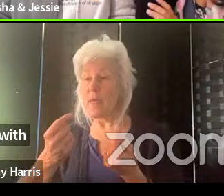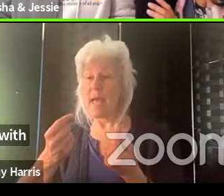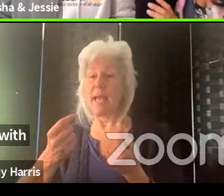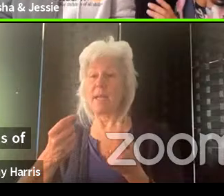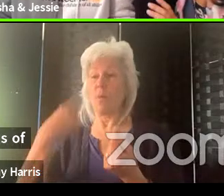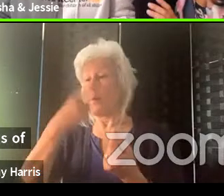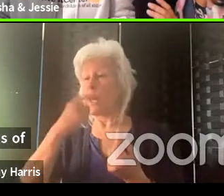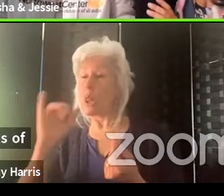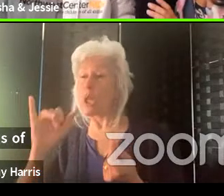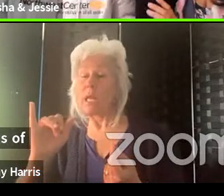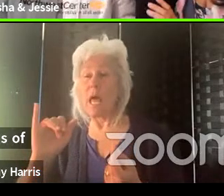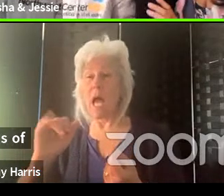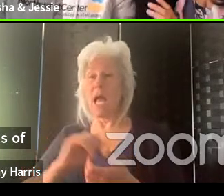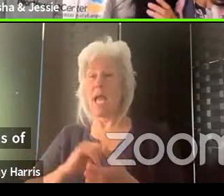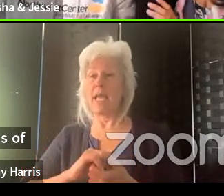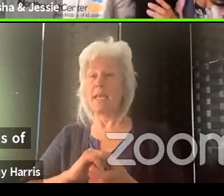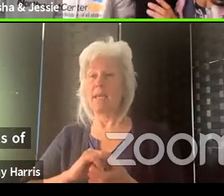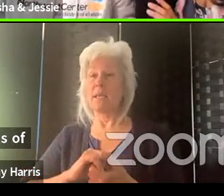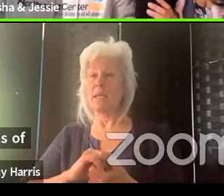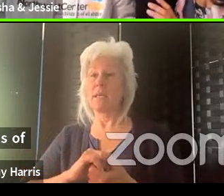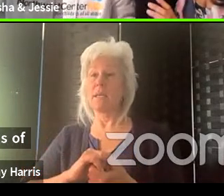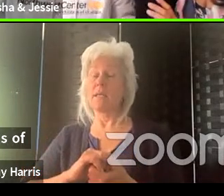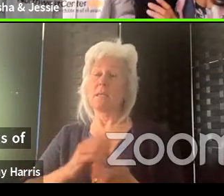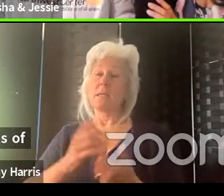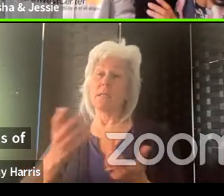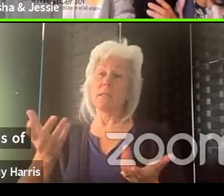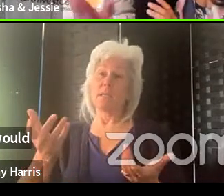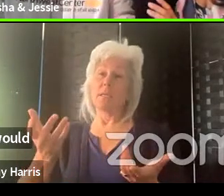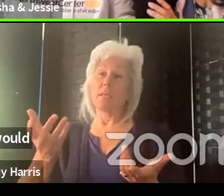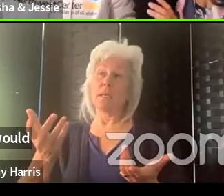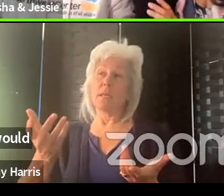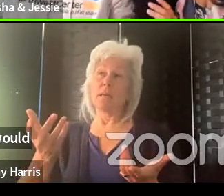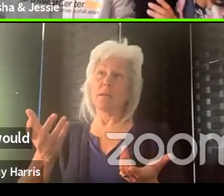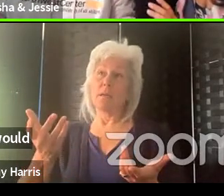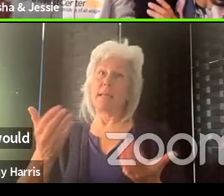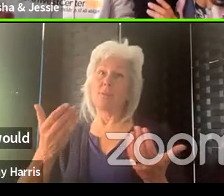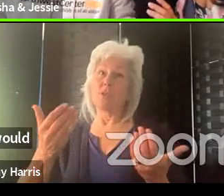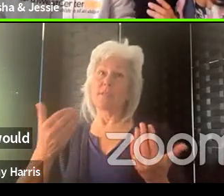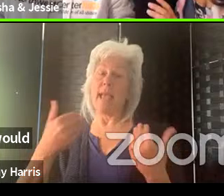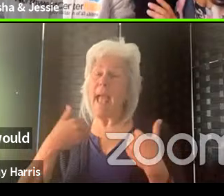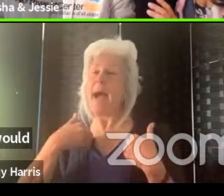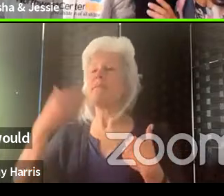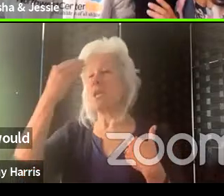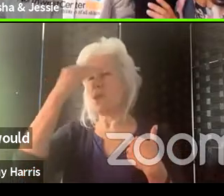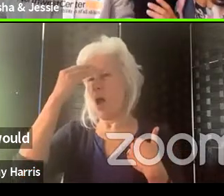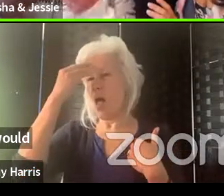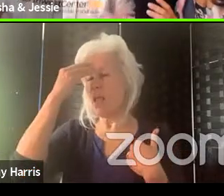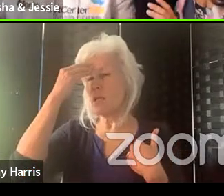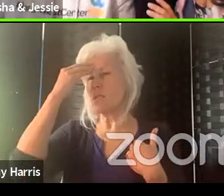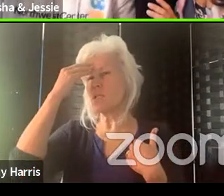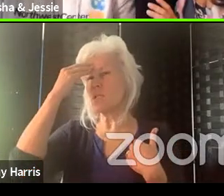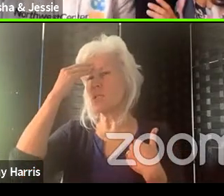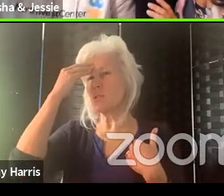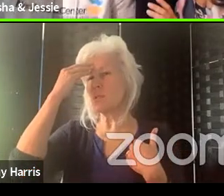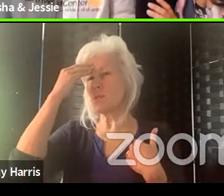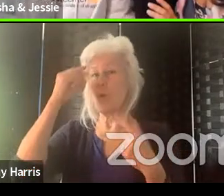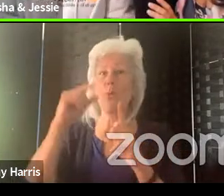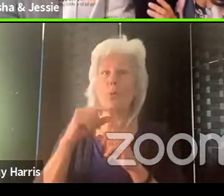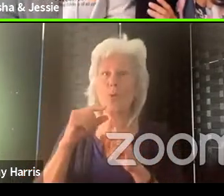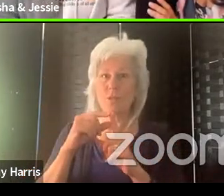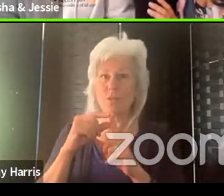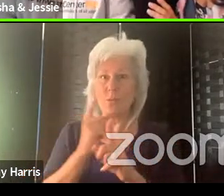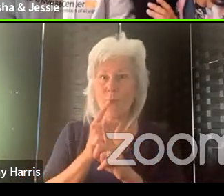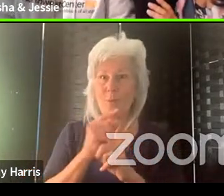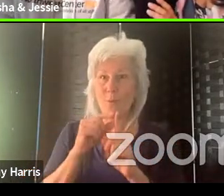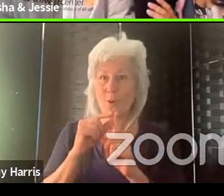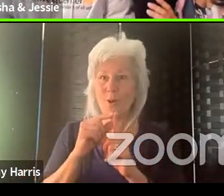what even to say, or, you know, have the knowledge or, you know, wording for it.